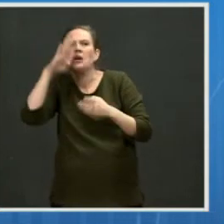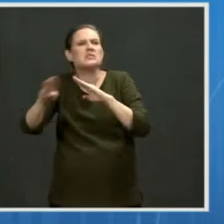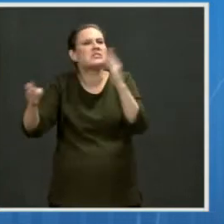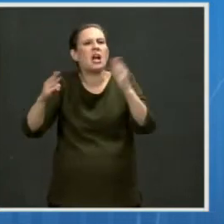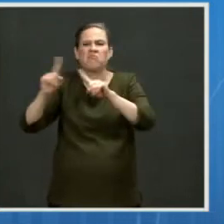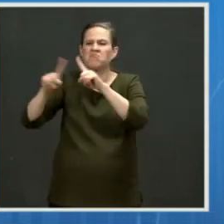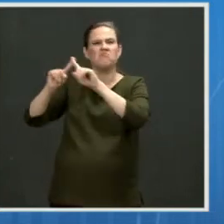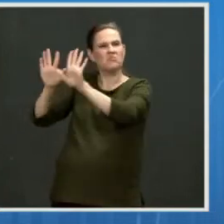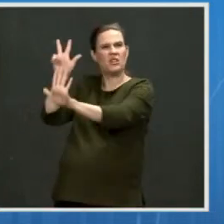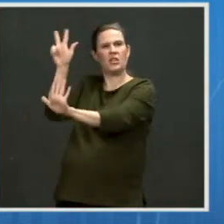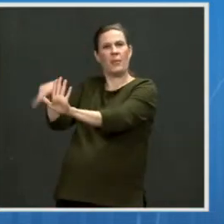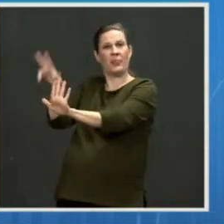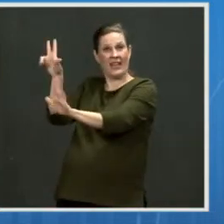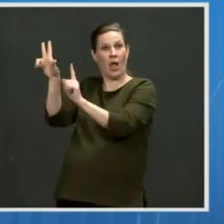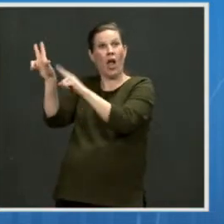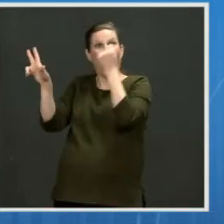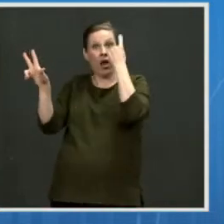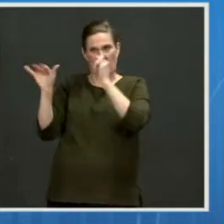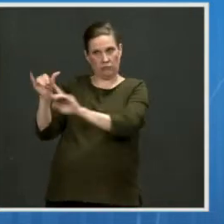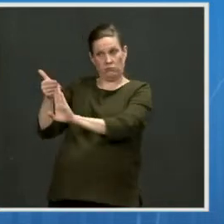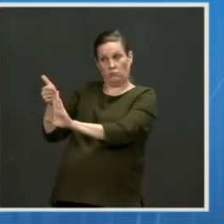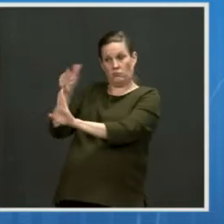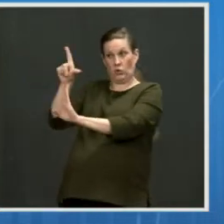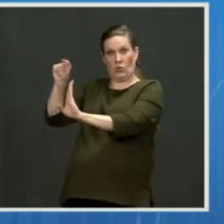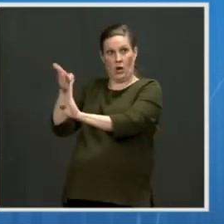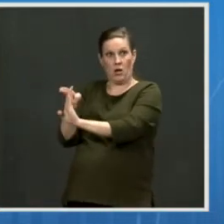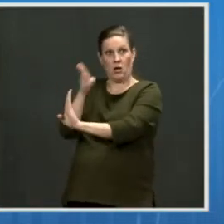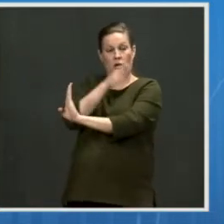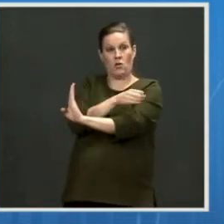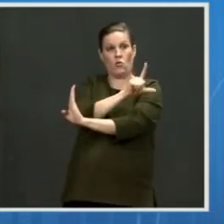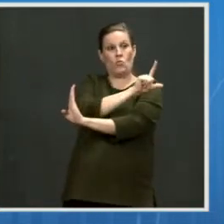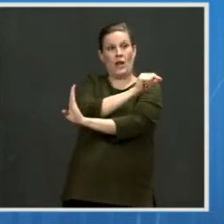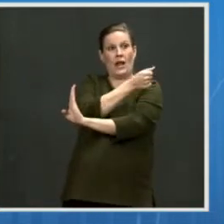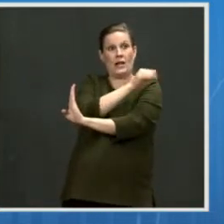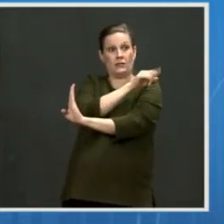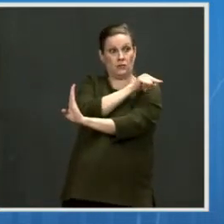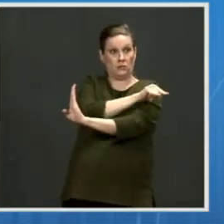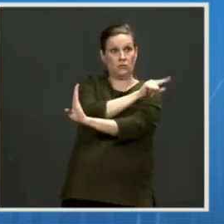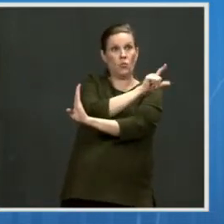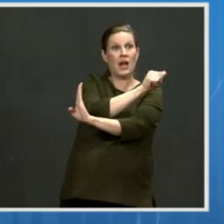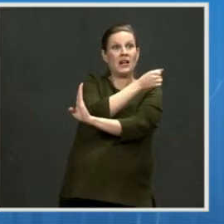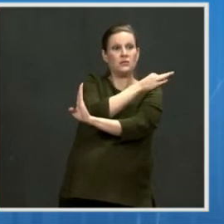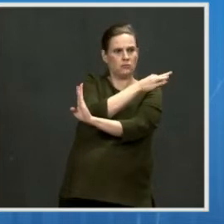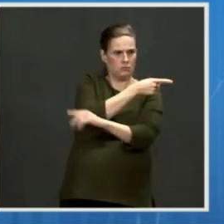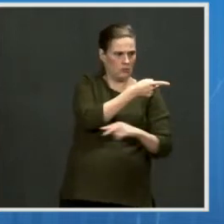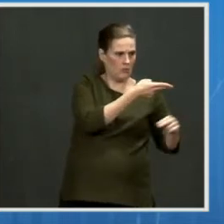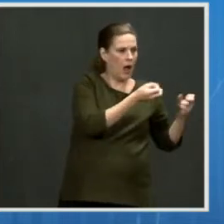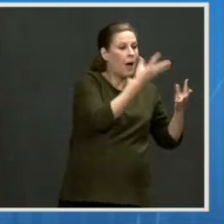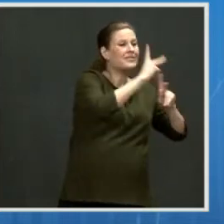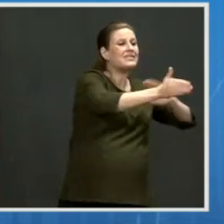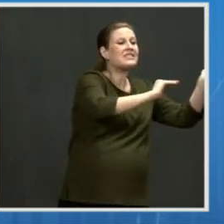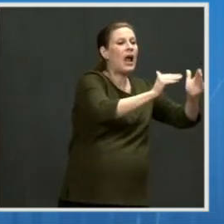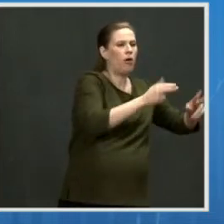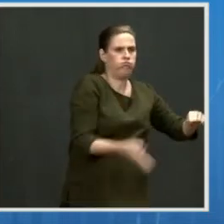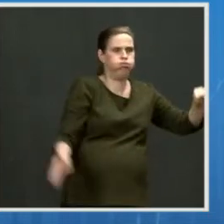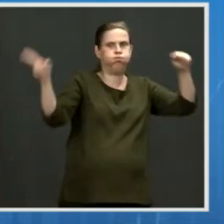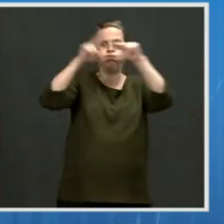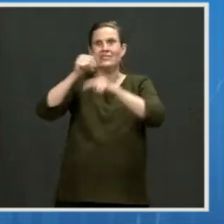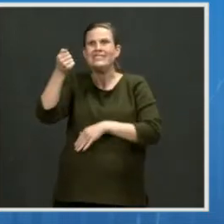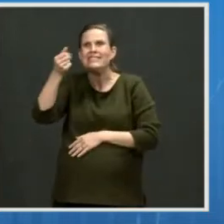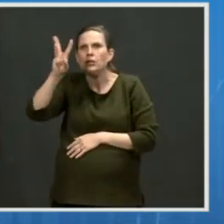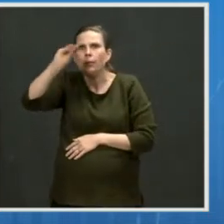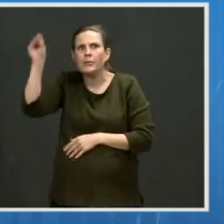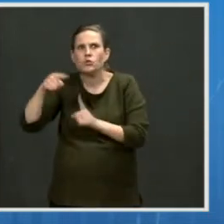from 2019. COVID ranked as the third leading cause of underlying cause of death after